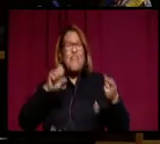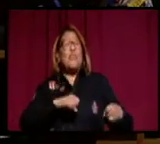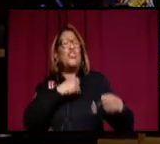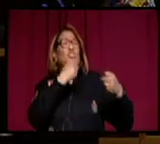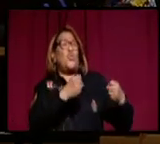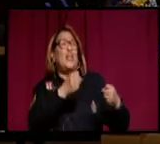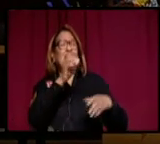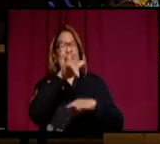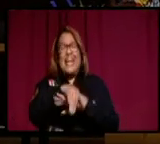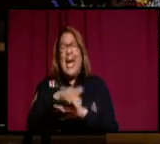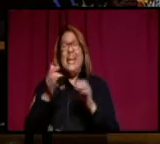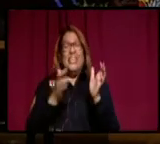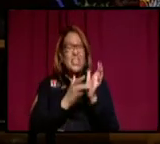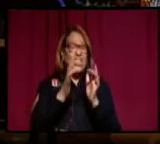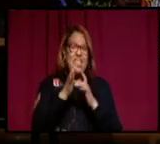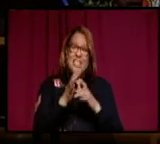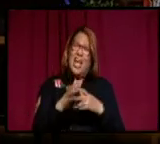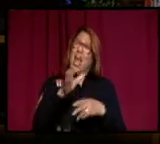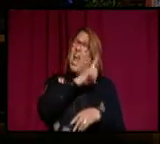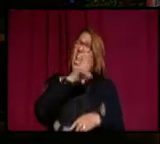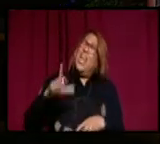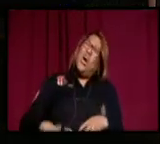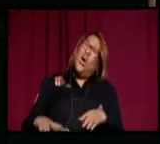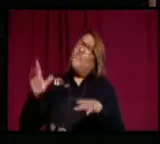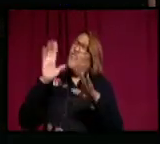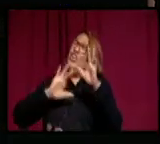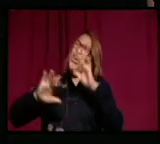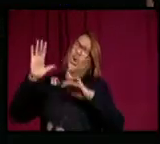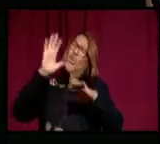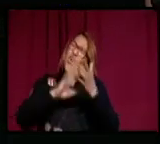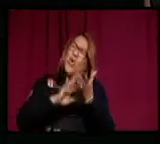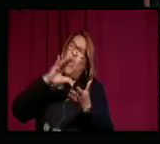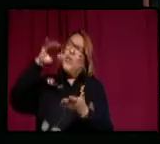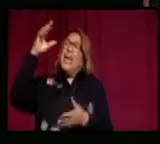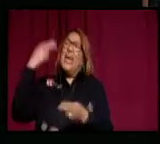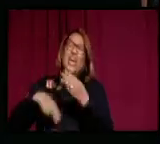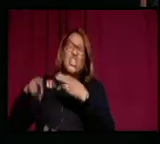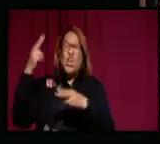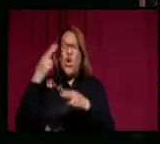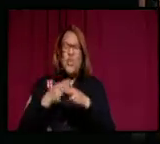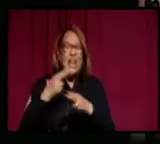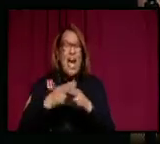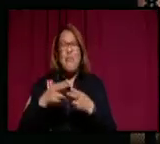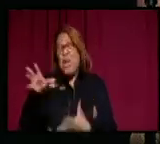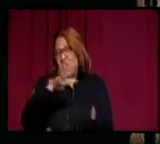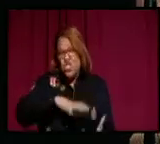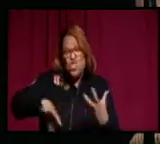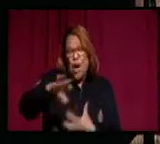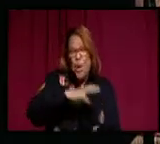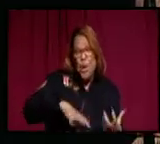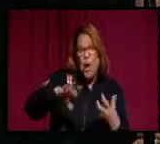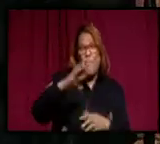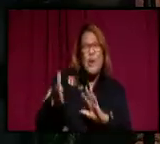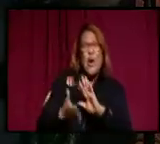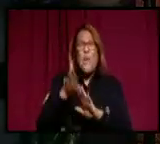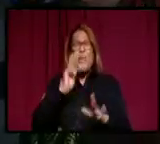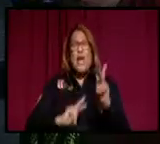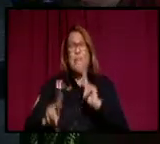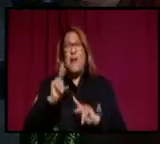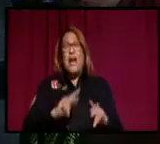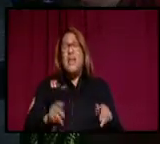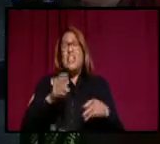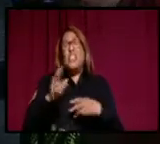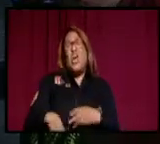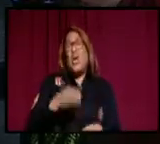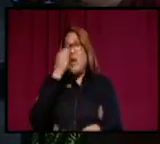the name of Jesus. Lord, for your glory, in your name, God, stir up your people. Stir them to pray. Stir them to